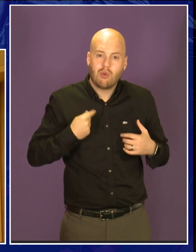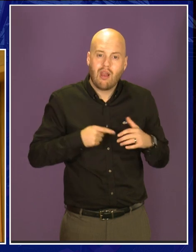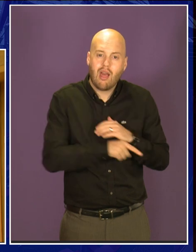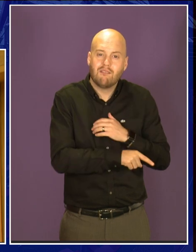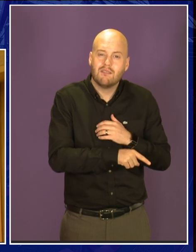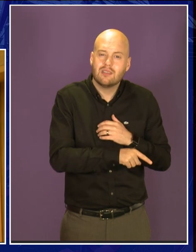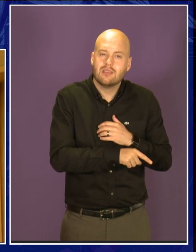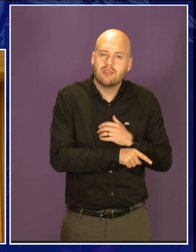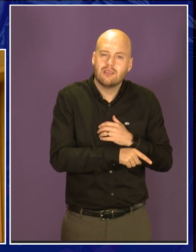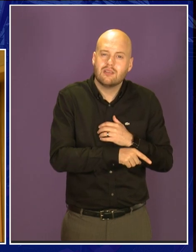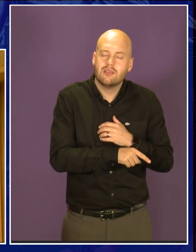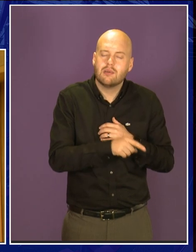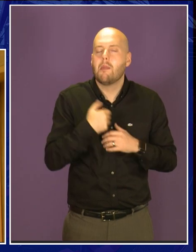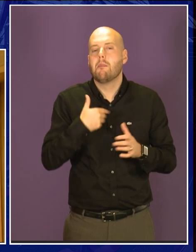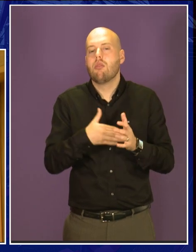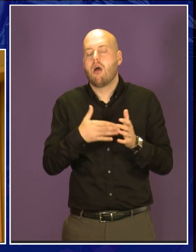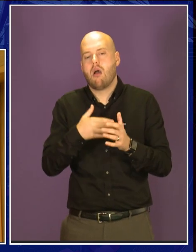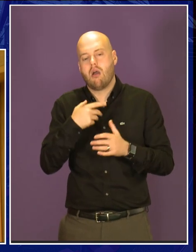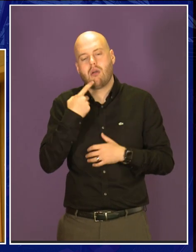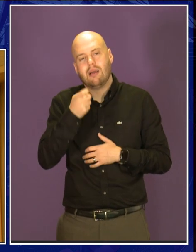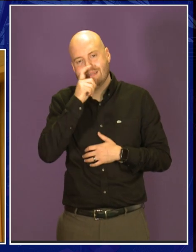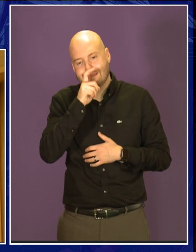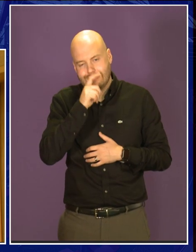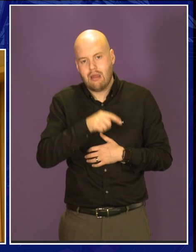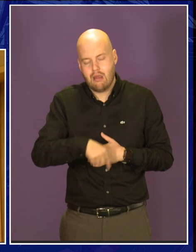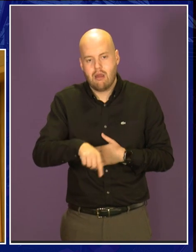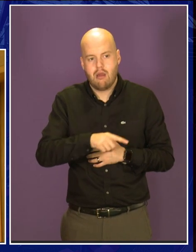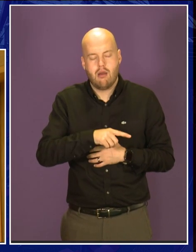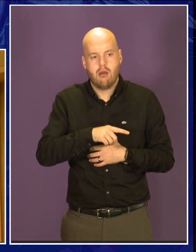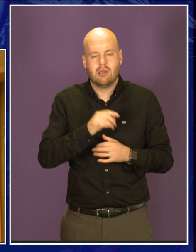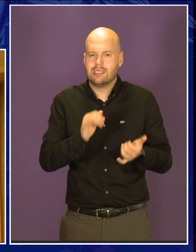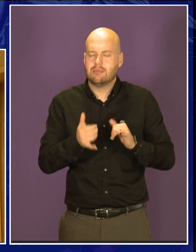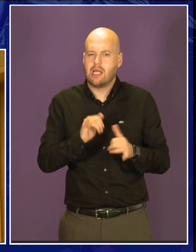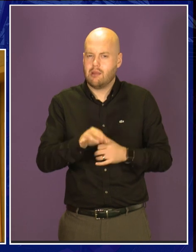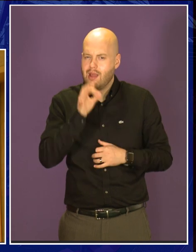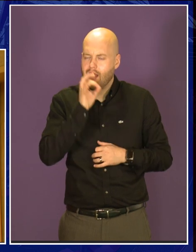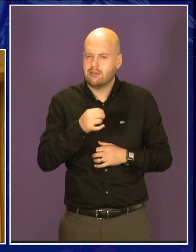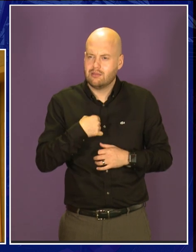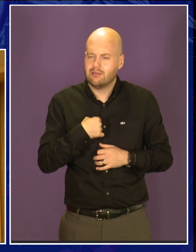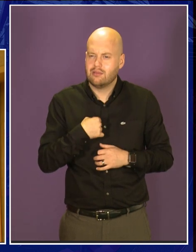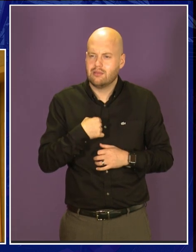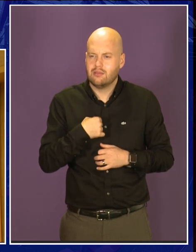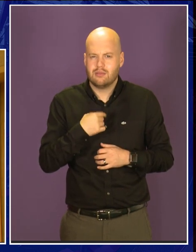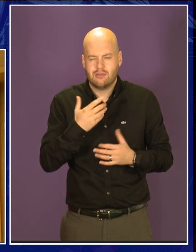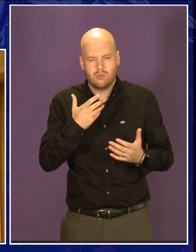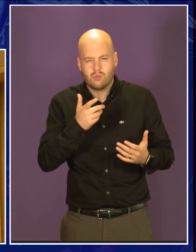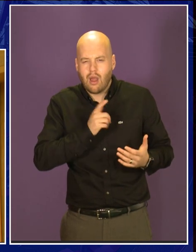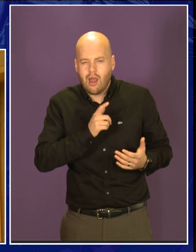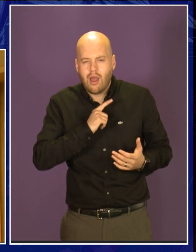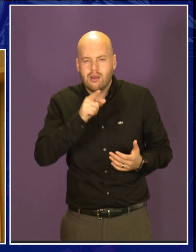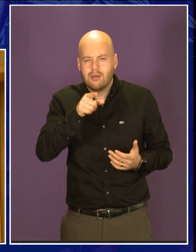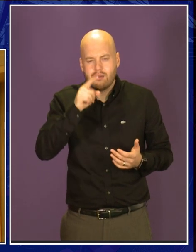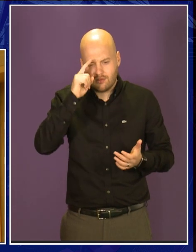young sisters were very, very small then. Sometimes they ask me, what made you